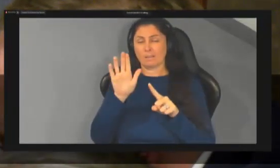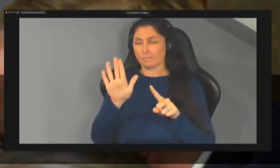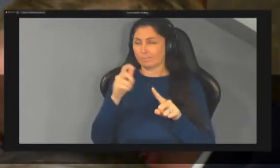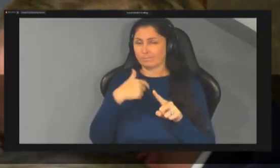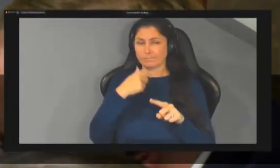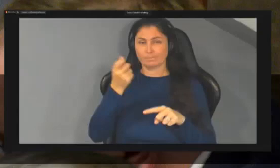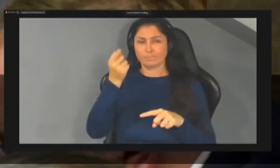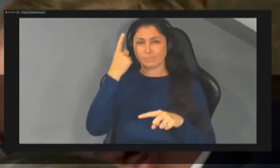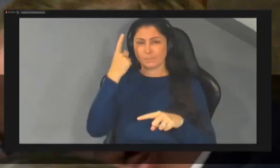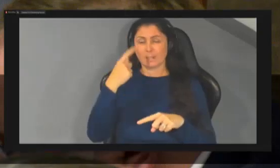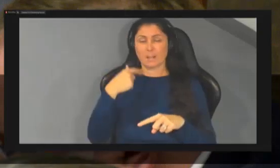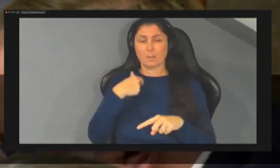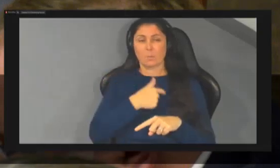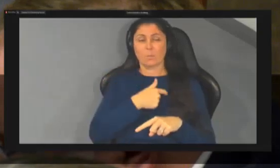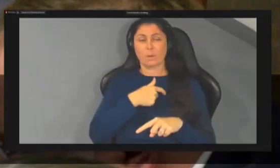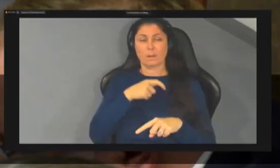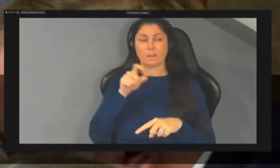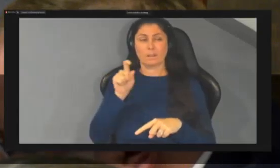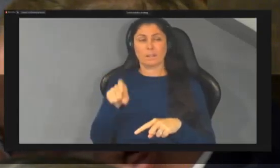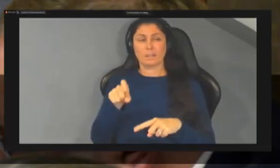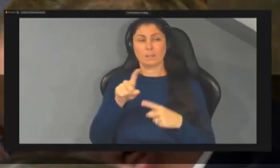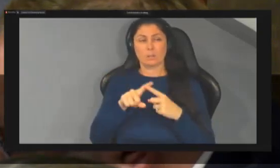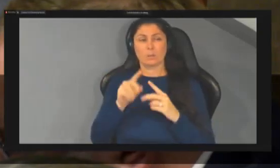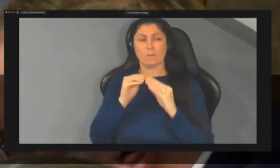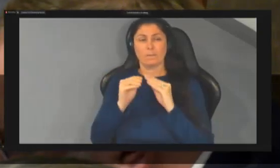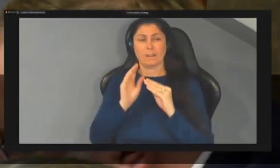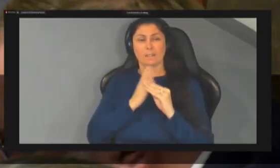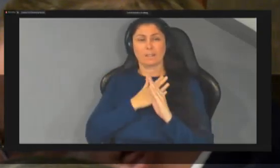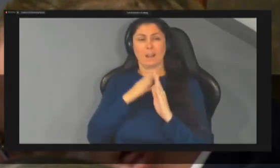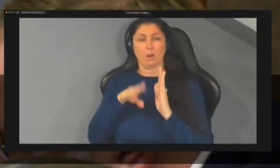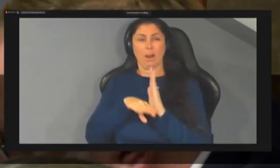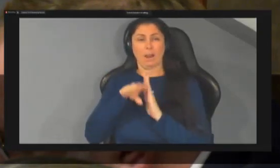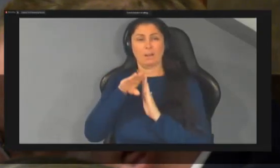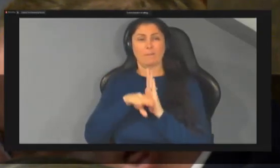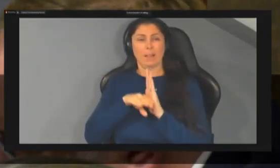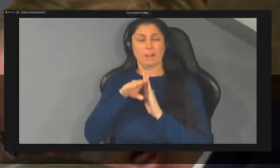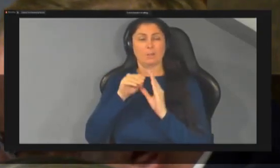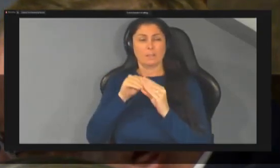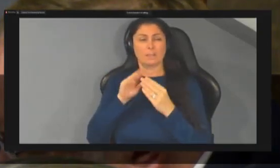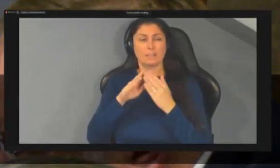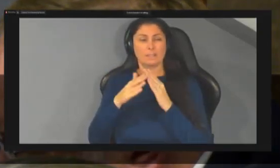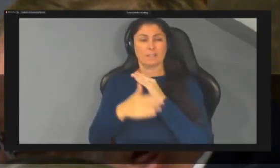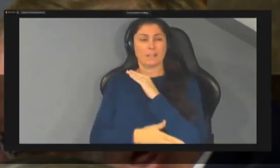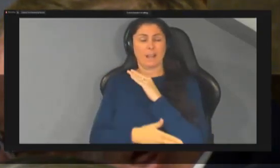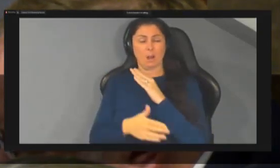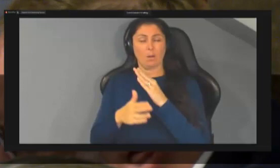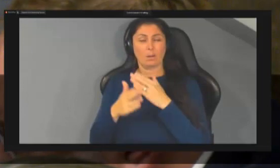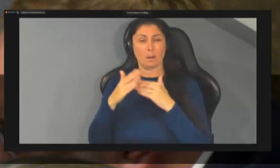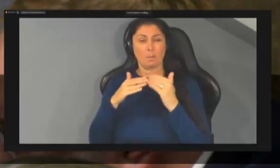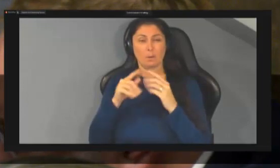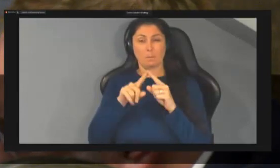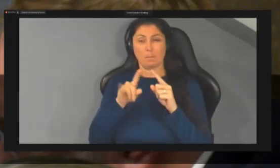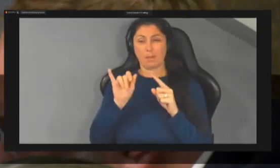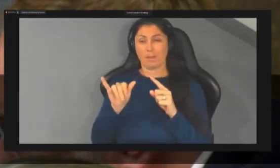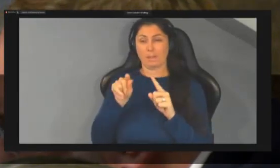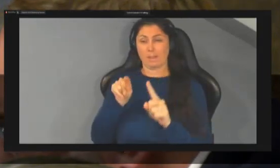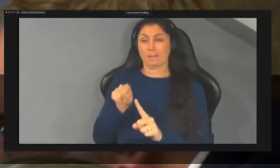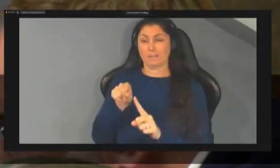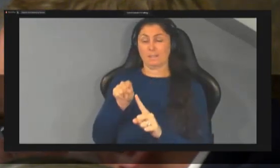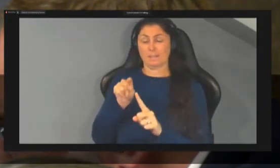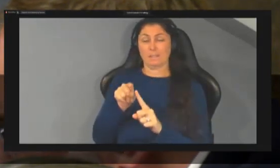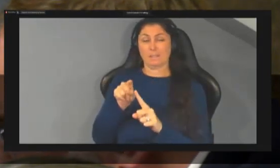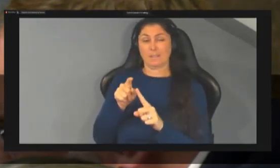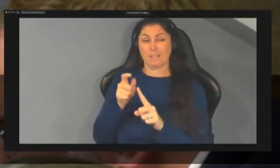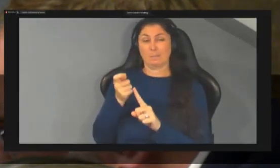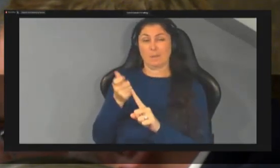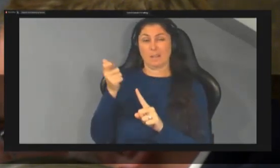to fix our elevators in the city county building, but this item that's being cut is